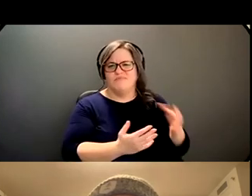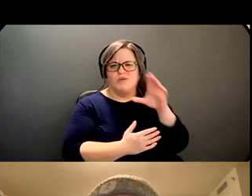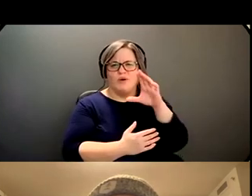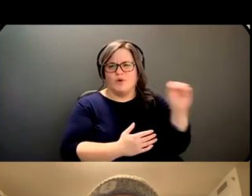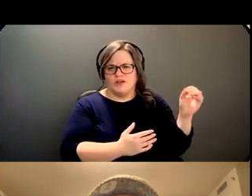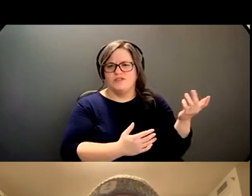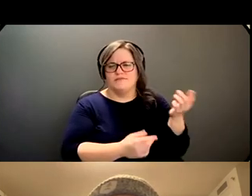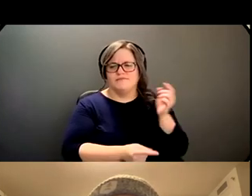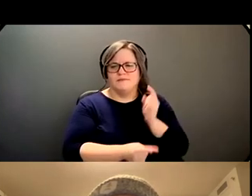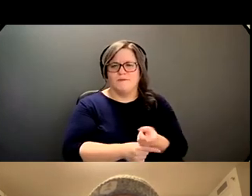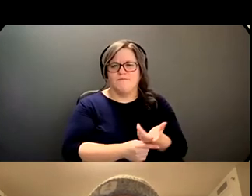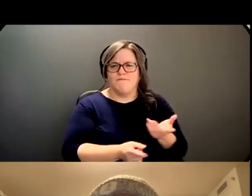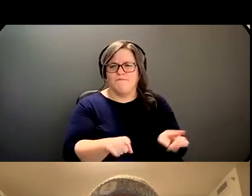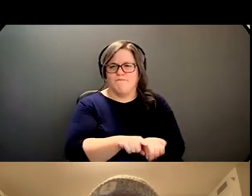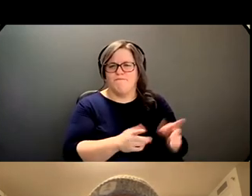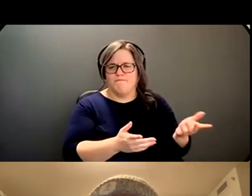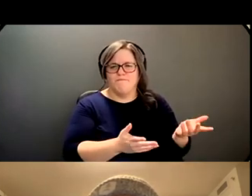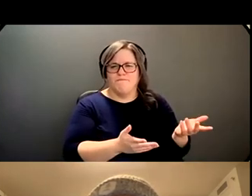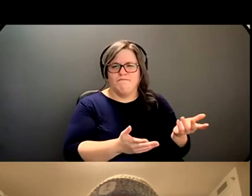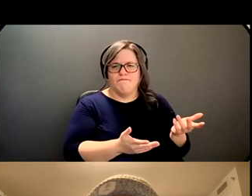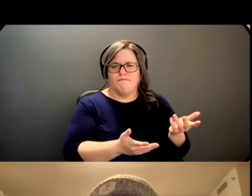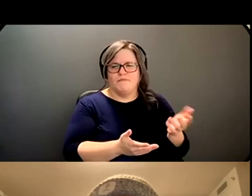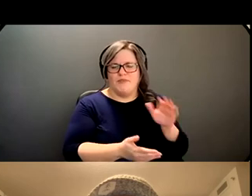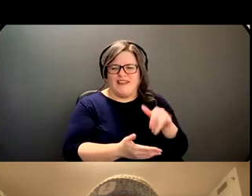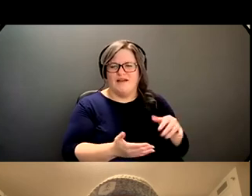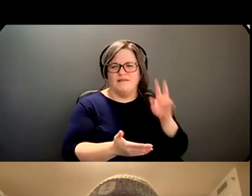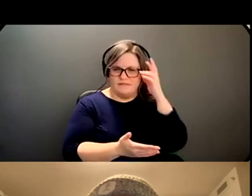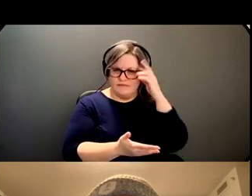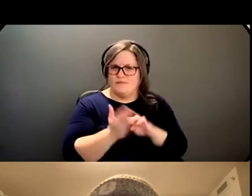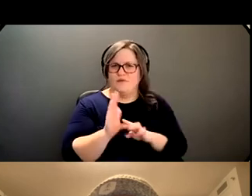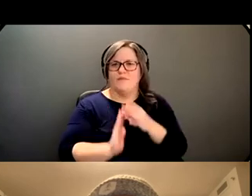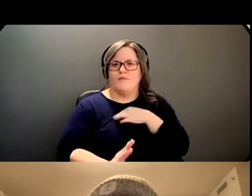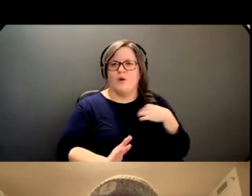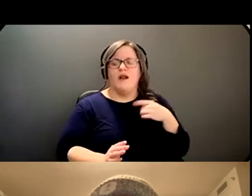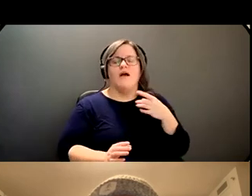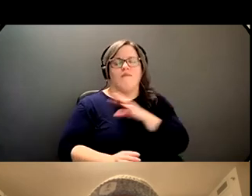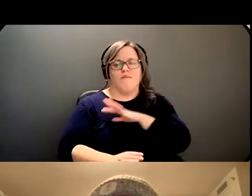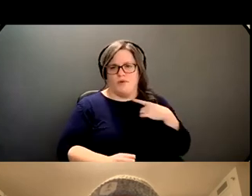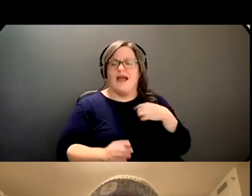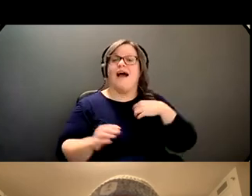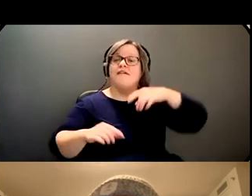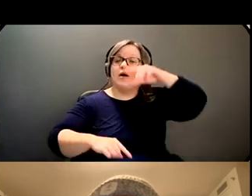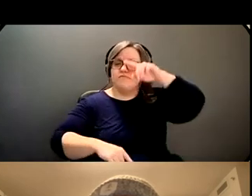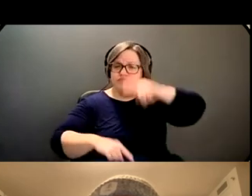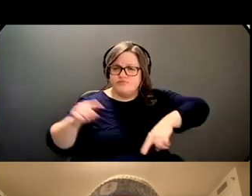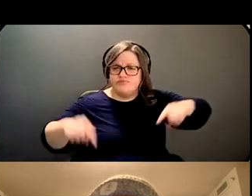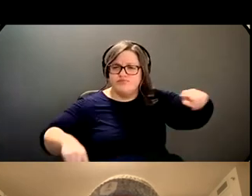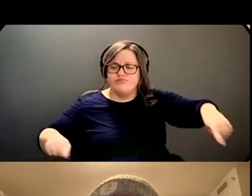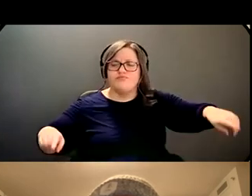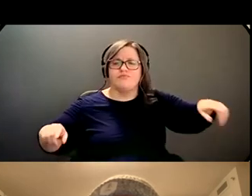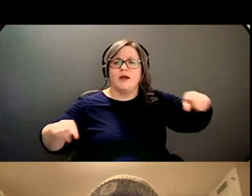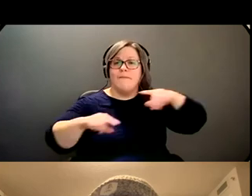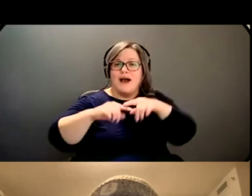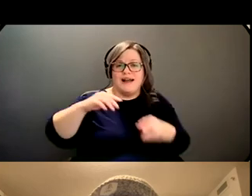So they're still sort of tied in very closely, you know, even though there are differences, but at the root of it, it's really about